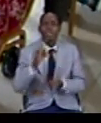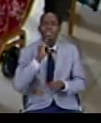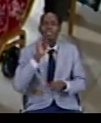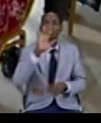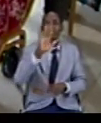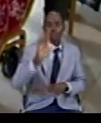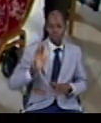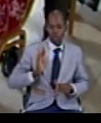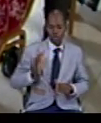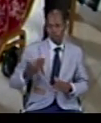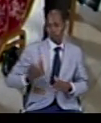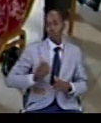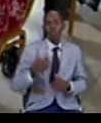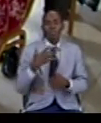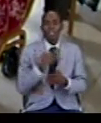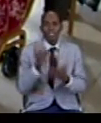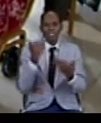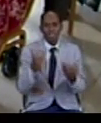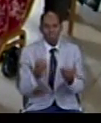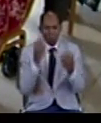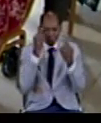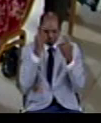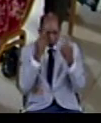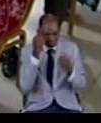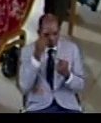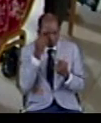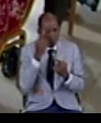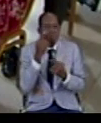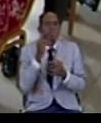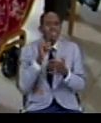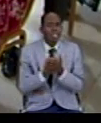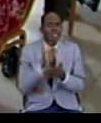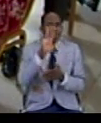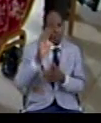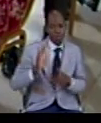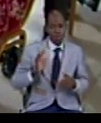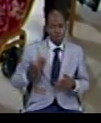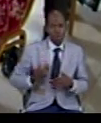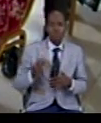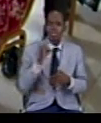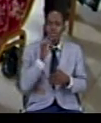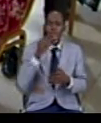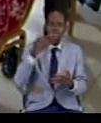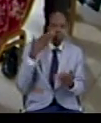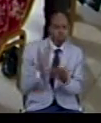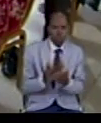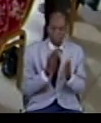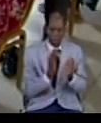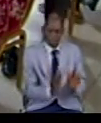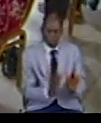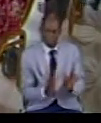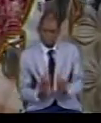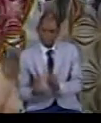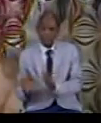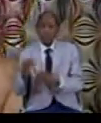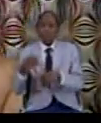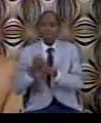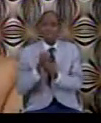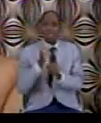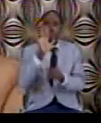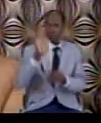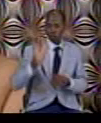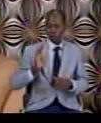so you want to think about that and make sure that your soul is well prepared, and you want to make that soul ready